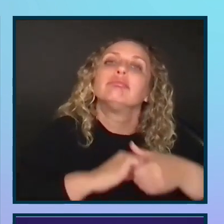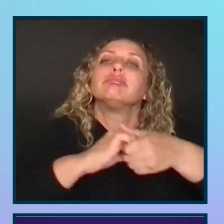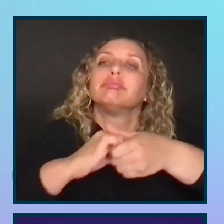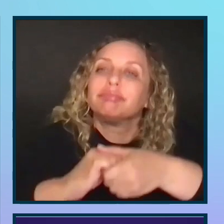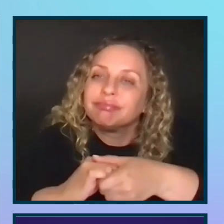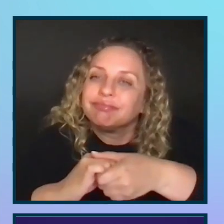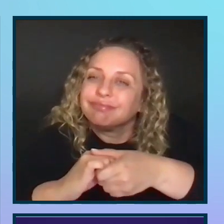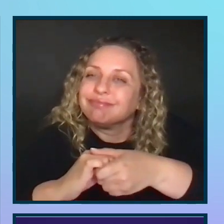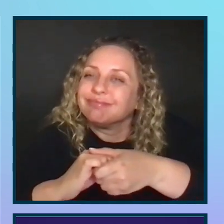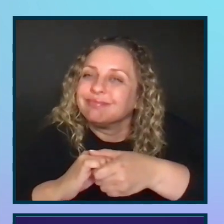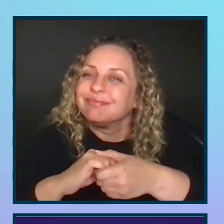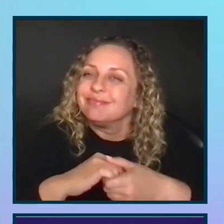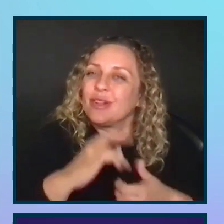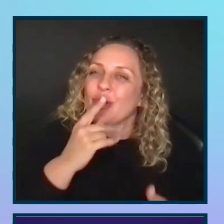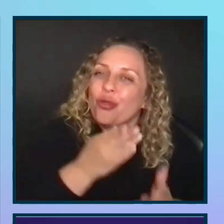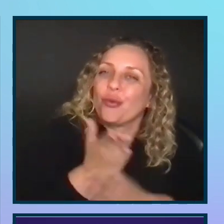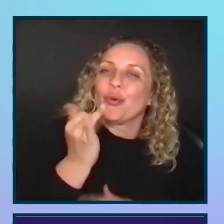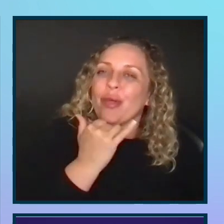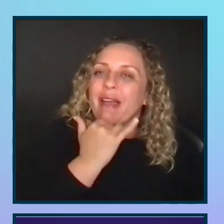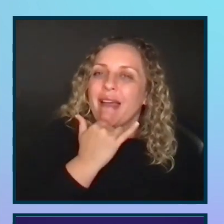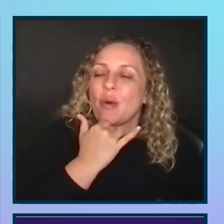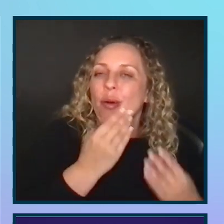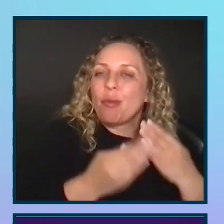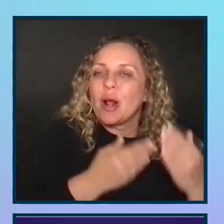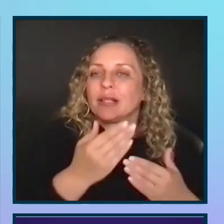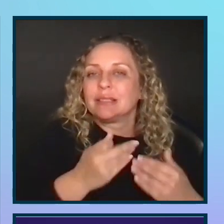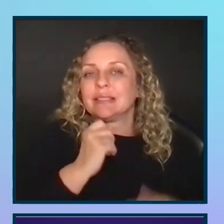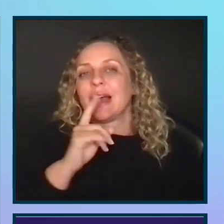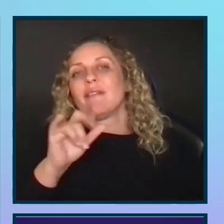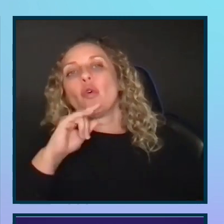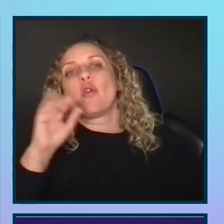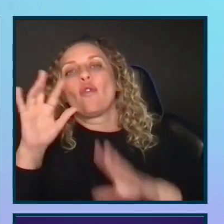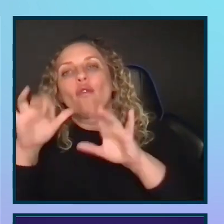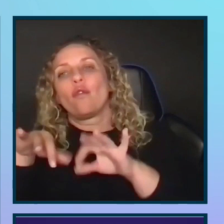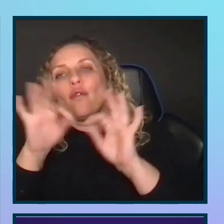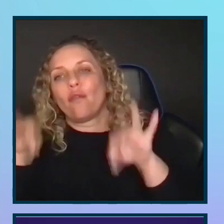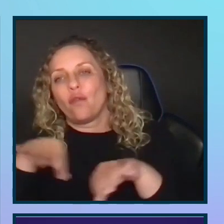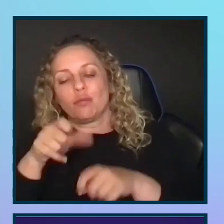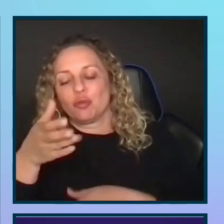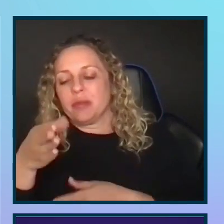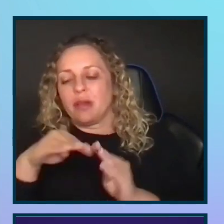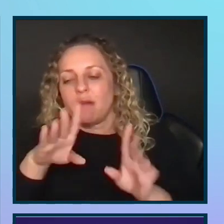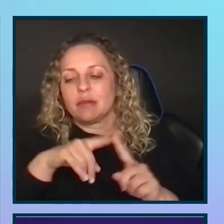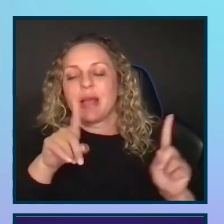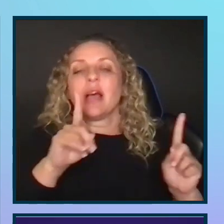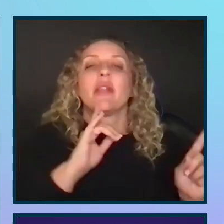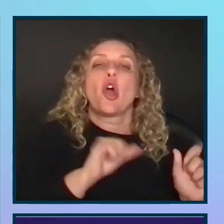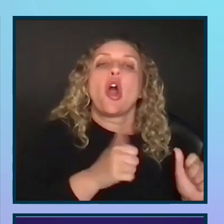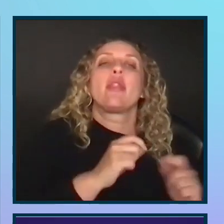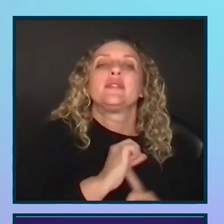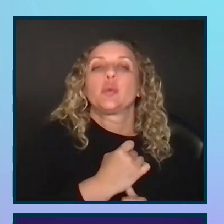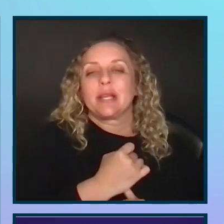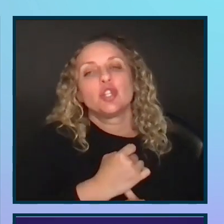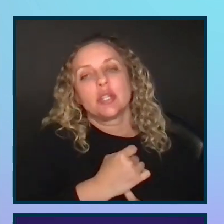flow process. It's not necessarily true for forms, because they should be in line and right in front of you. But there are other